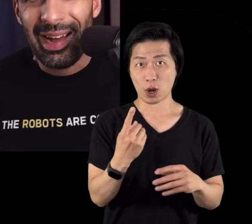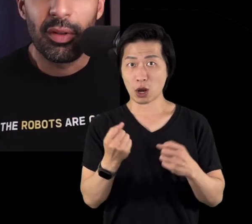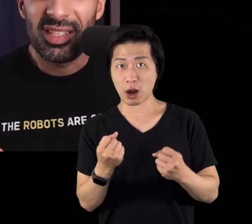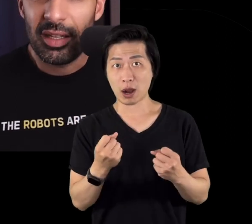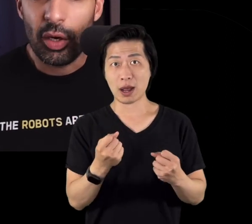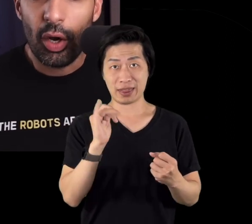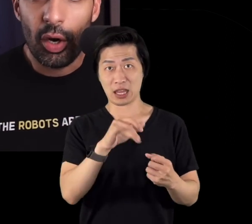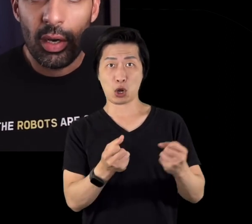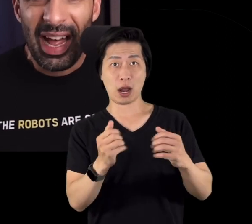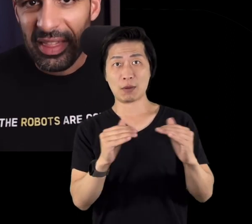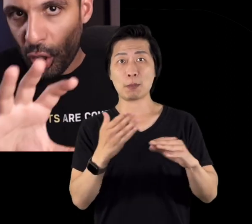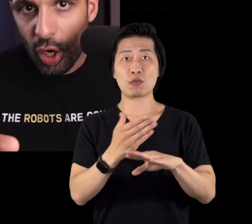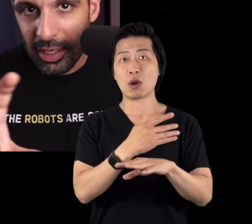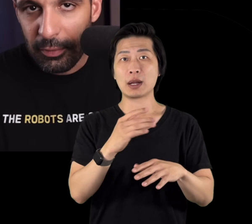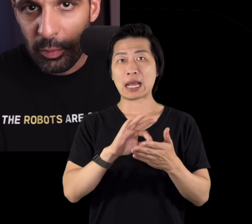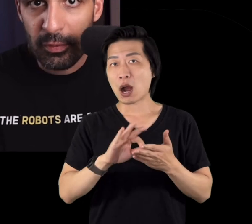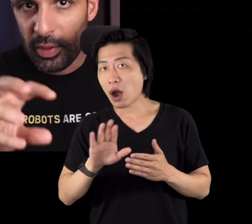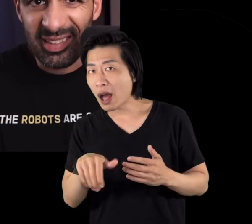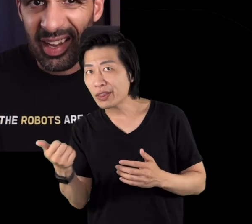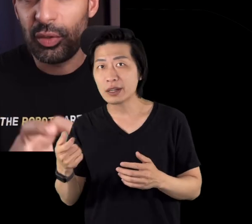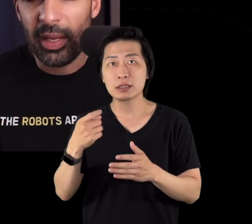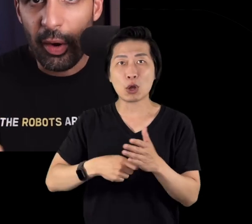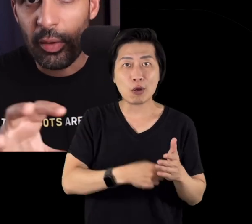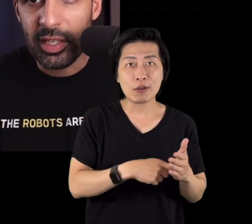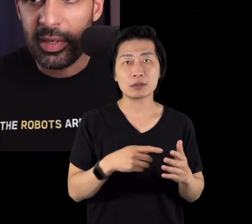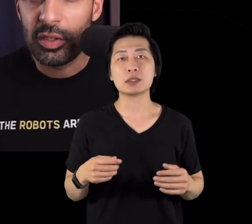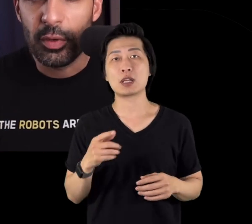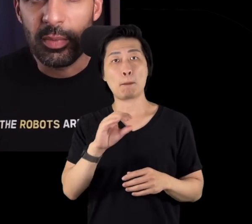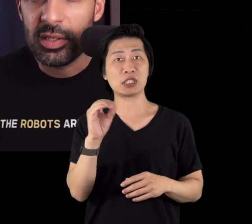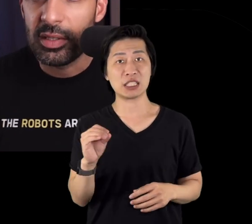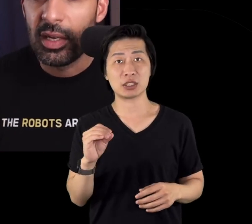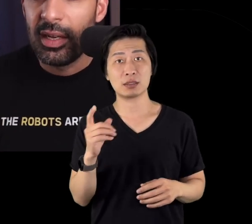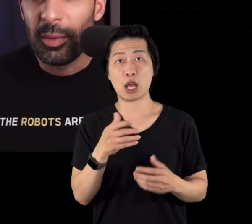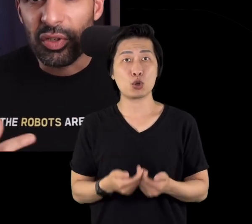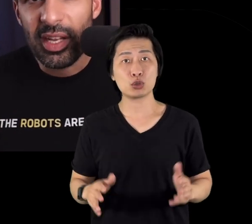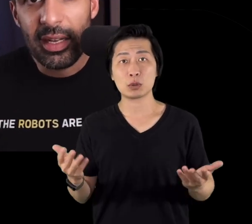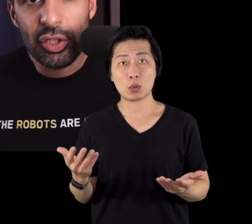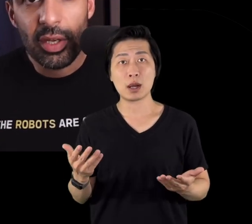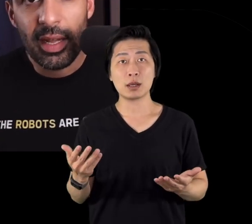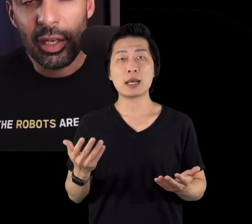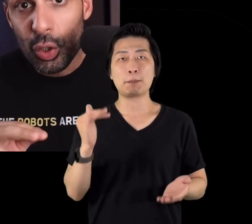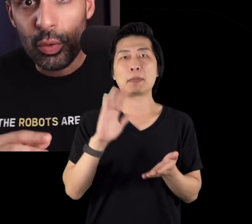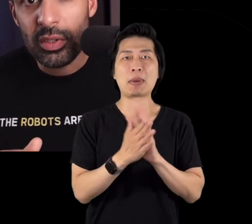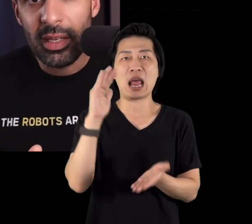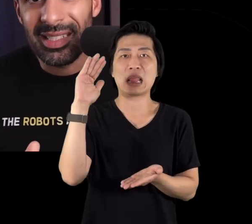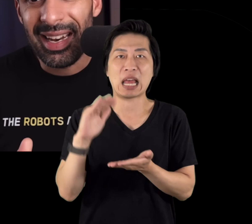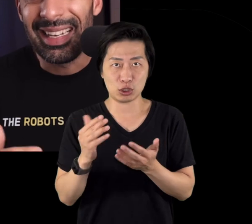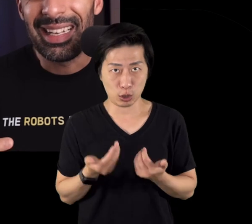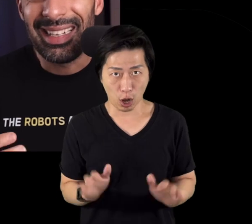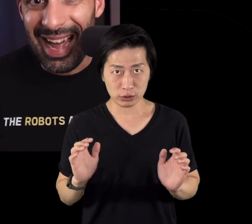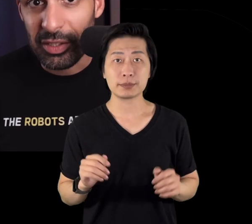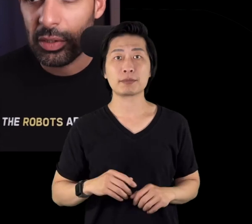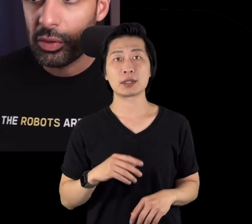home after they sell a car at the car level before they take into account other expenses for the business, the percentage that they lose is